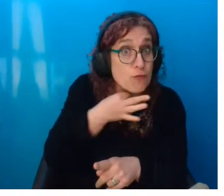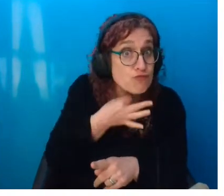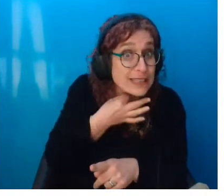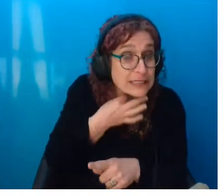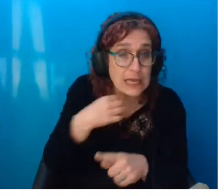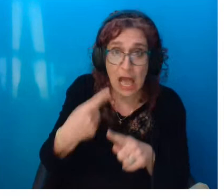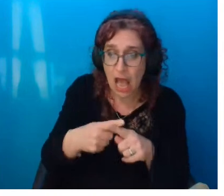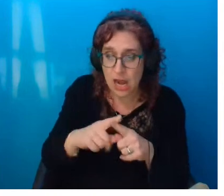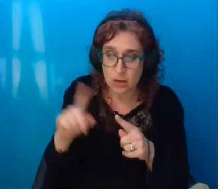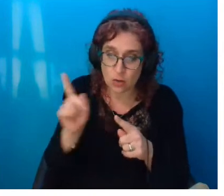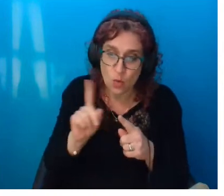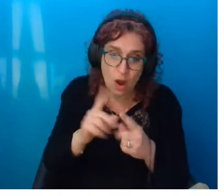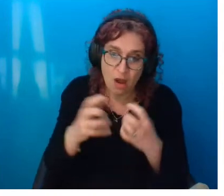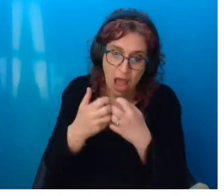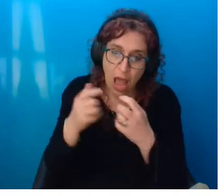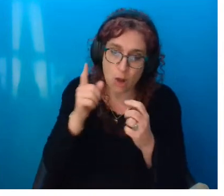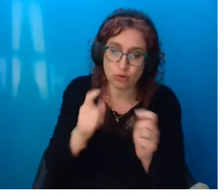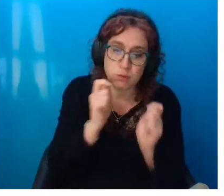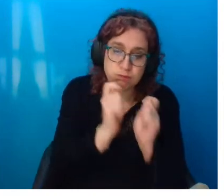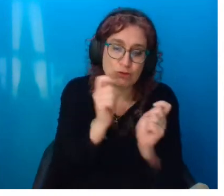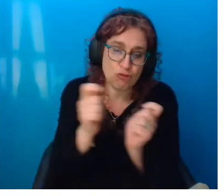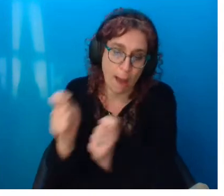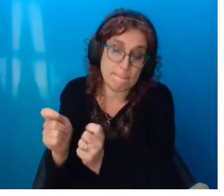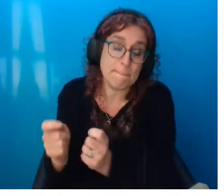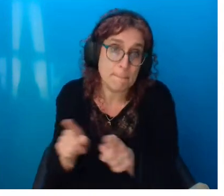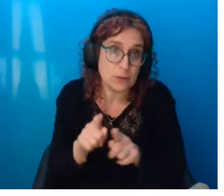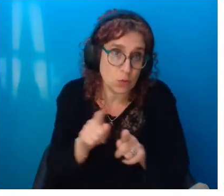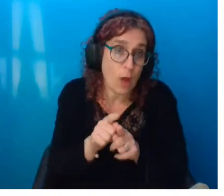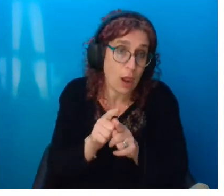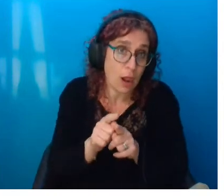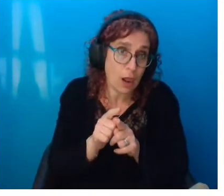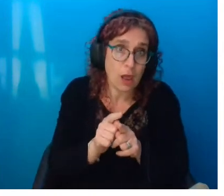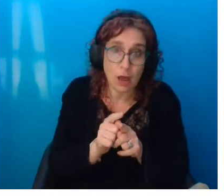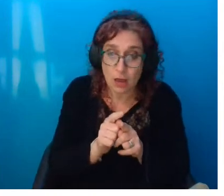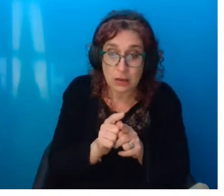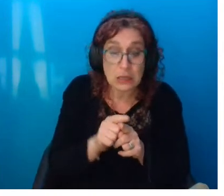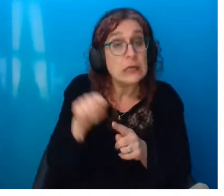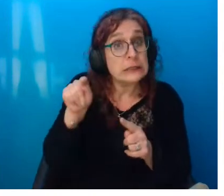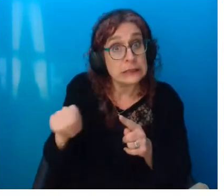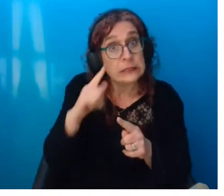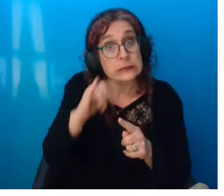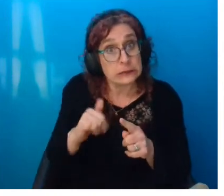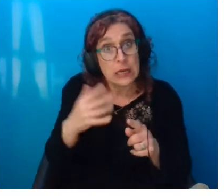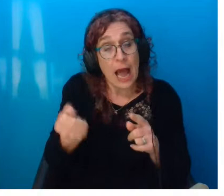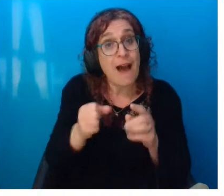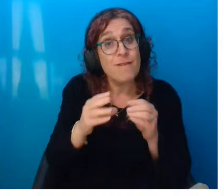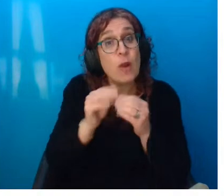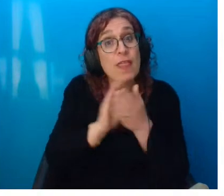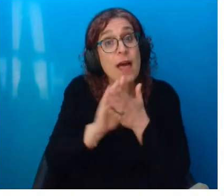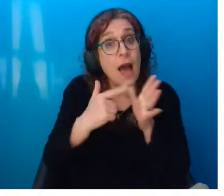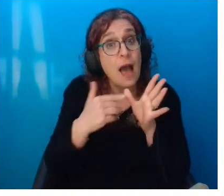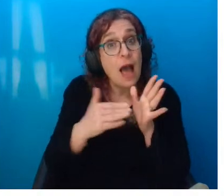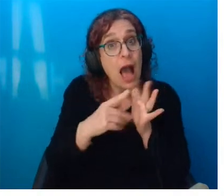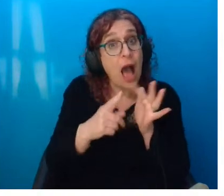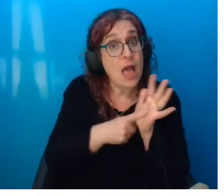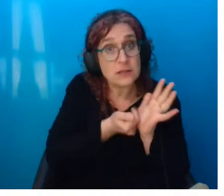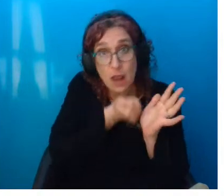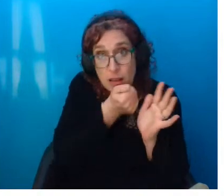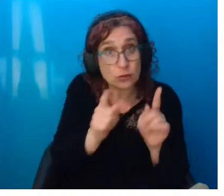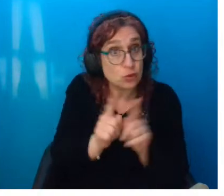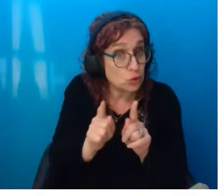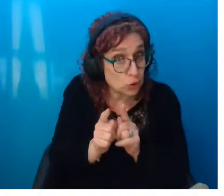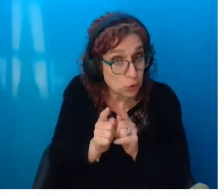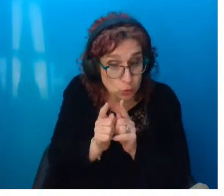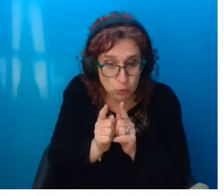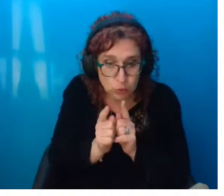pens. And there are similar tools available for hazelnut, which allow us to predict severity. And there are also